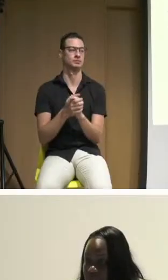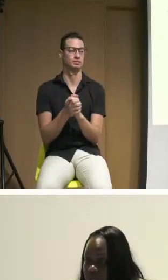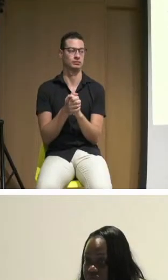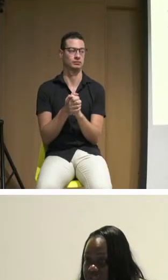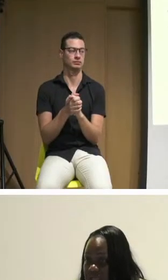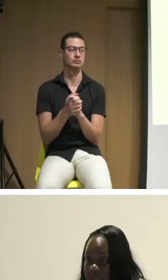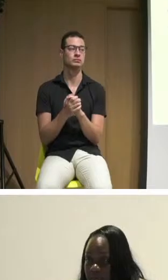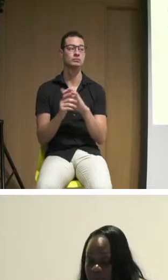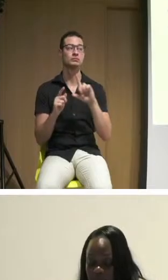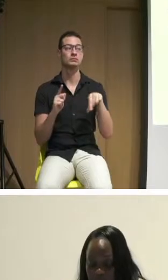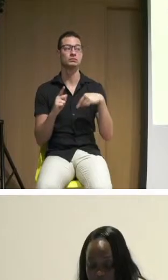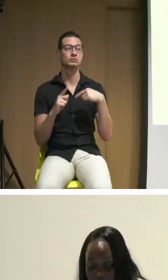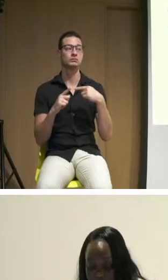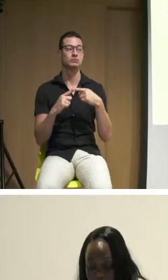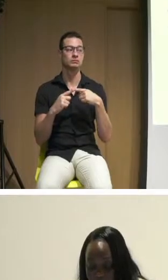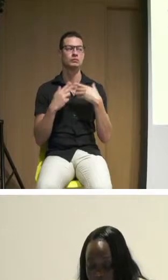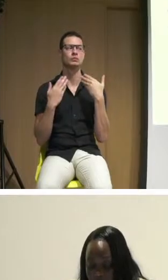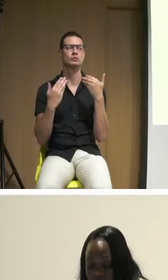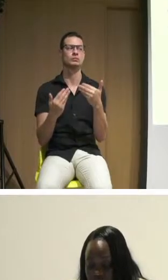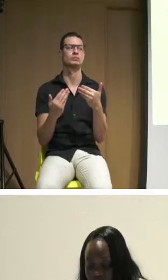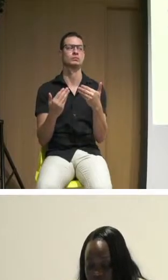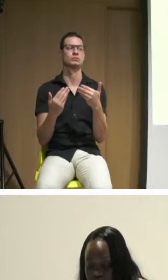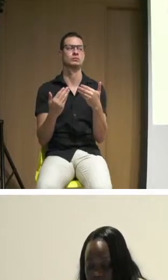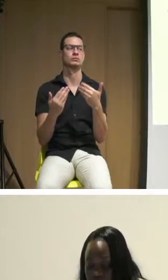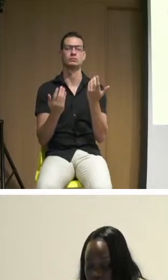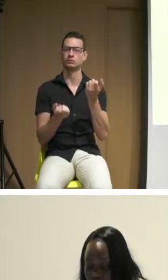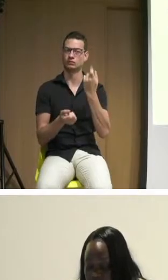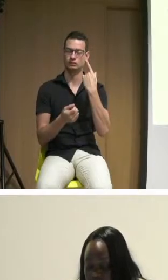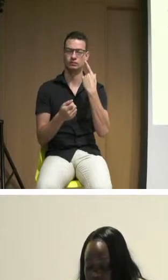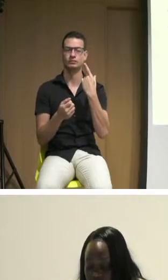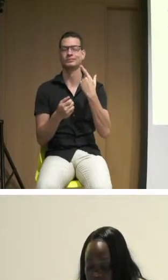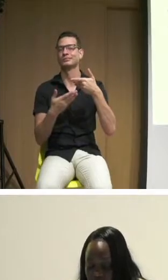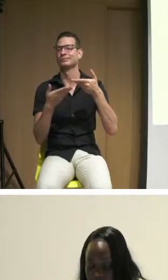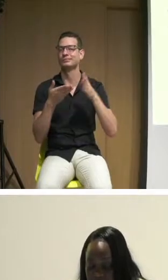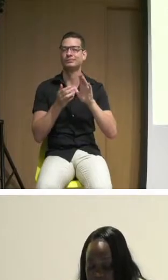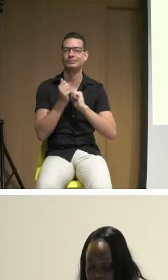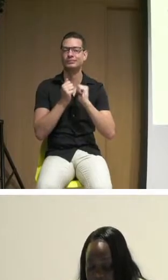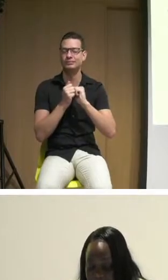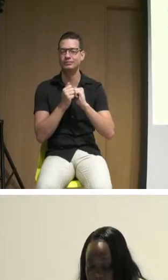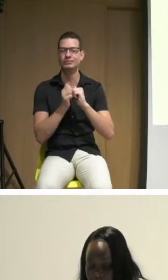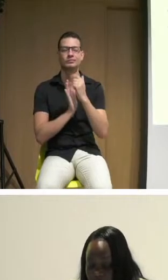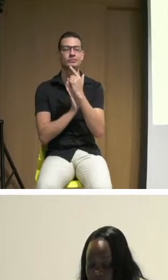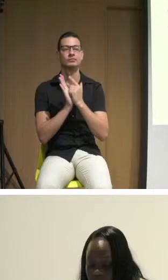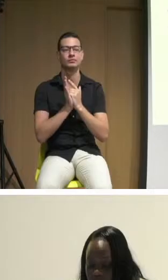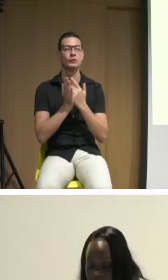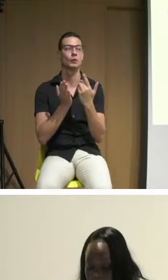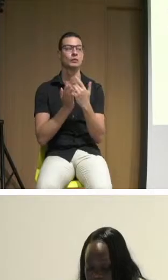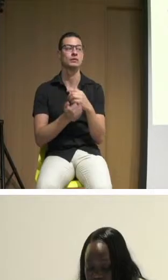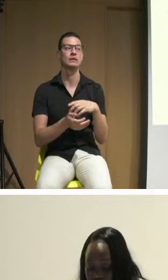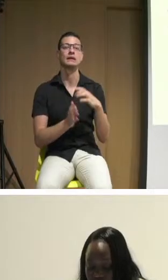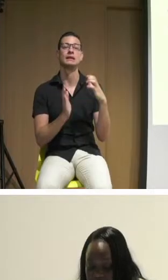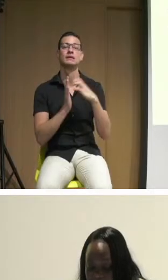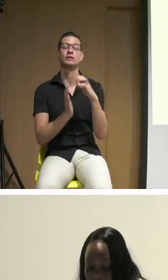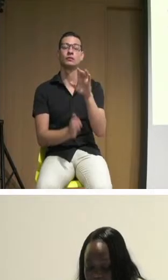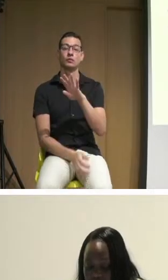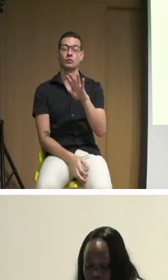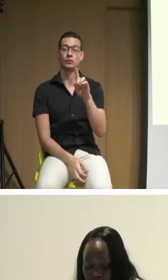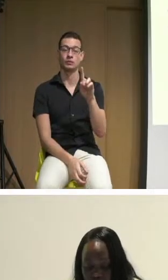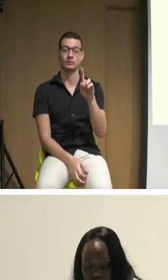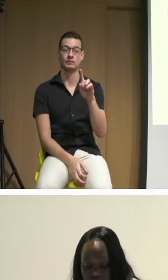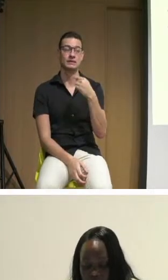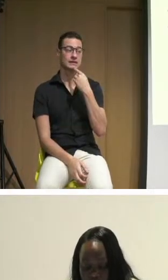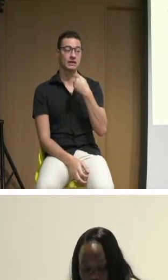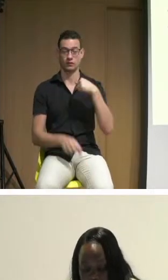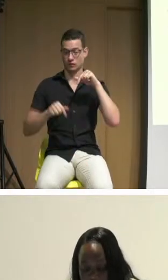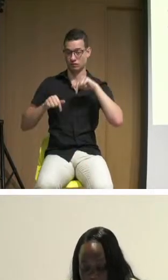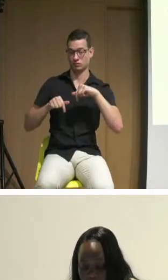as we understand, the General Construction Law, Section 41, says that for the commission to adopt